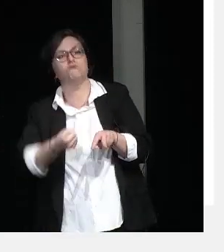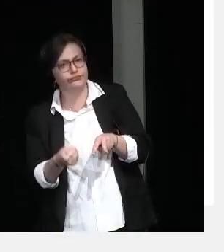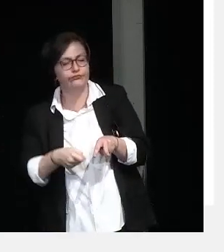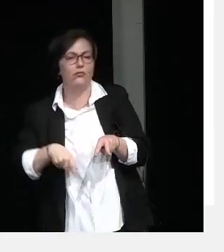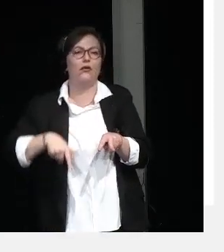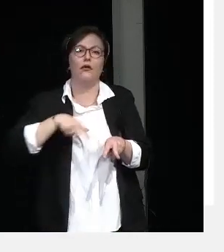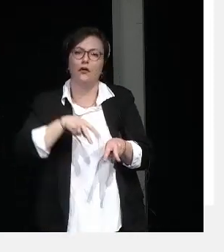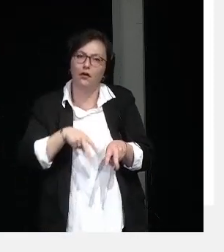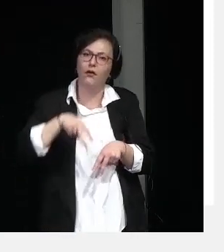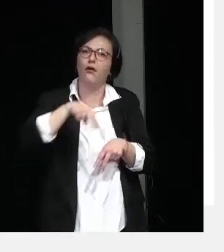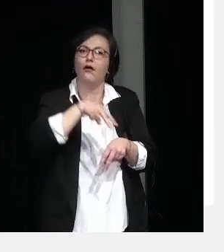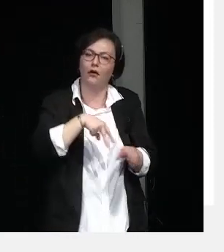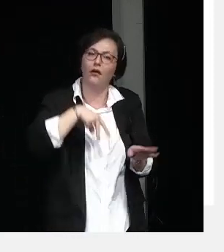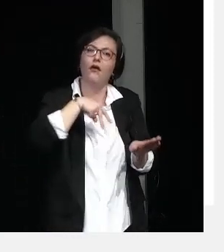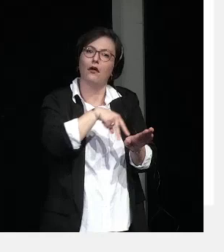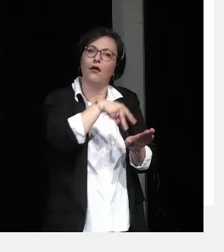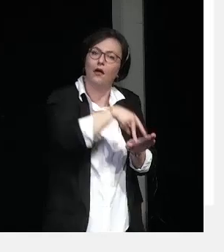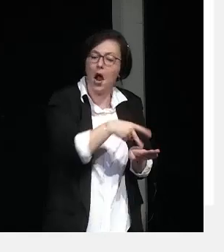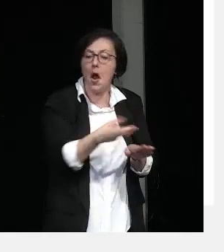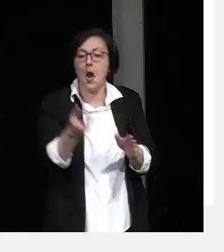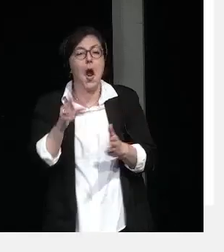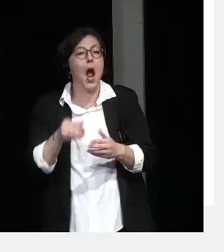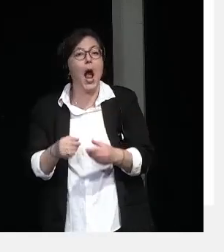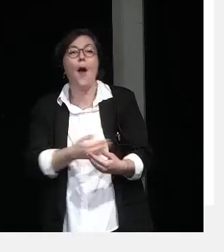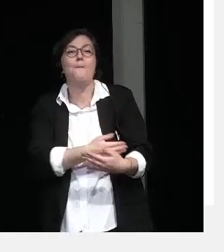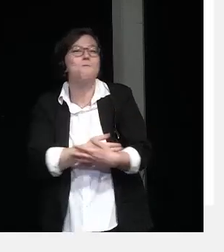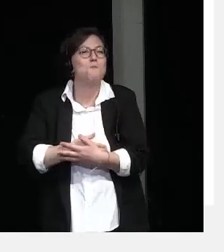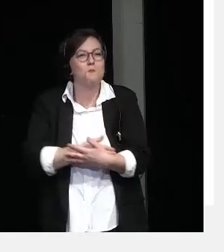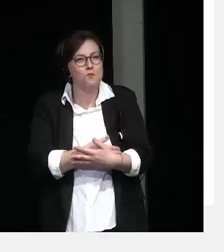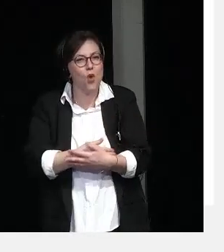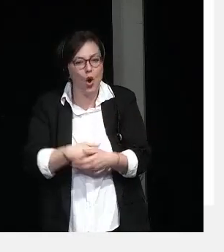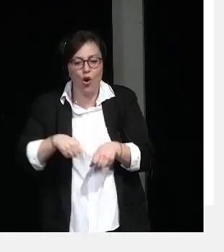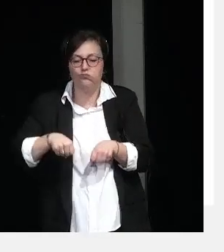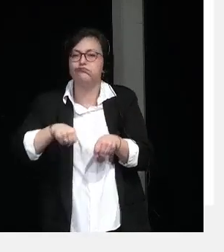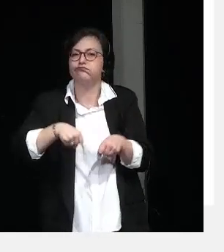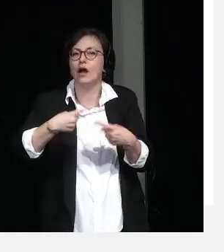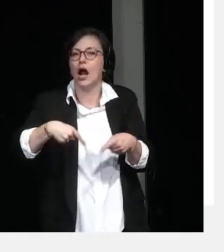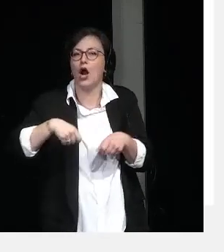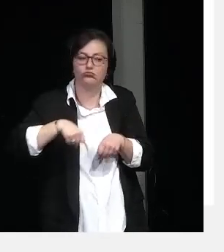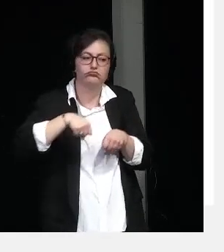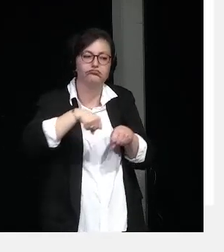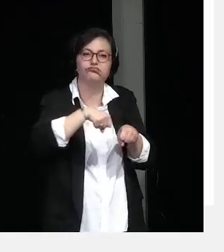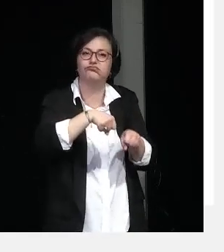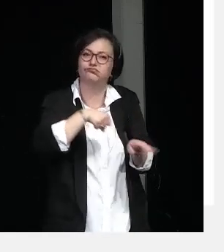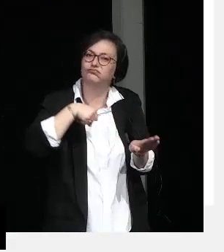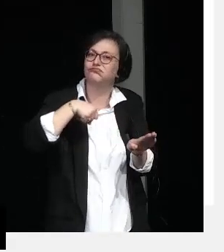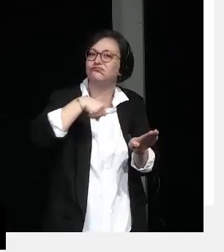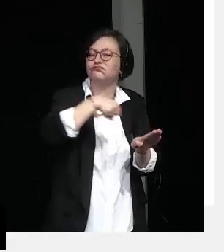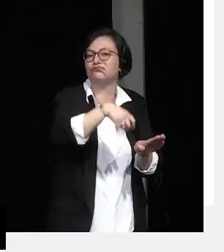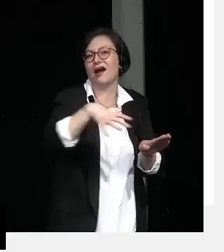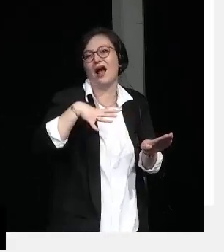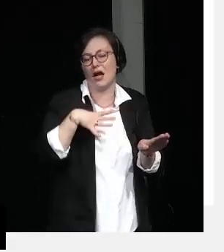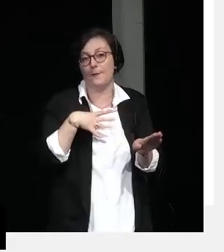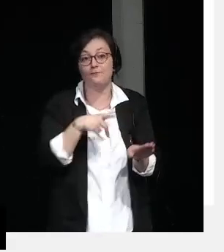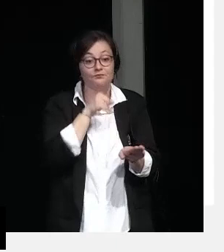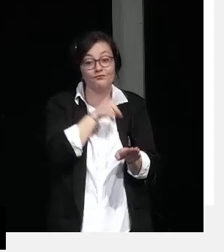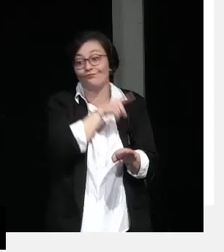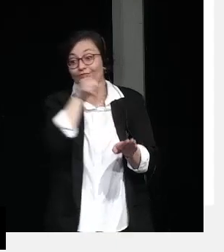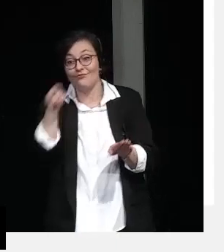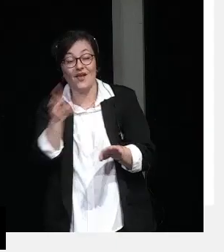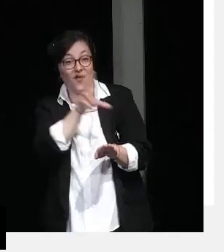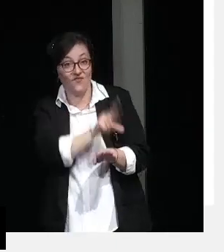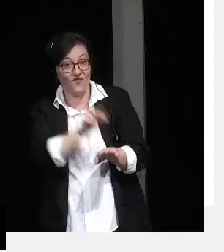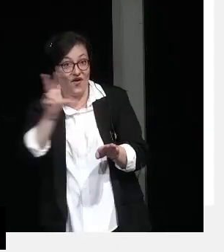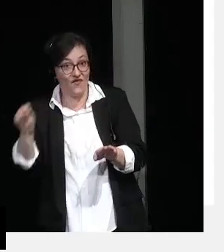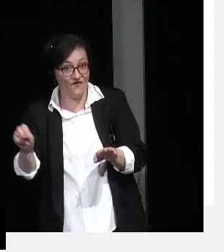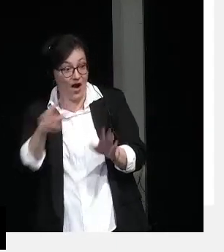same principle that we use at Pinewood, and that is universal design for learning. And this is a